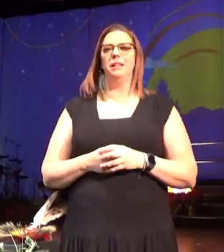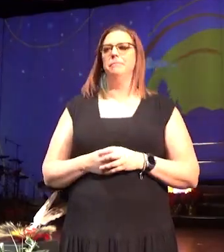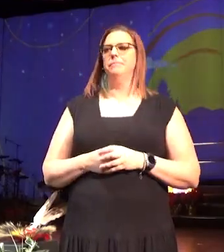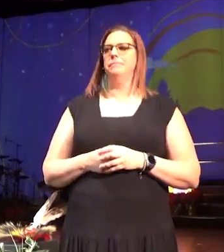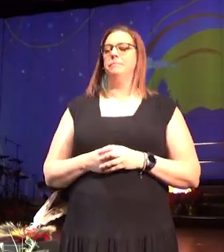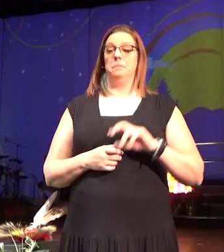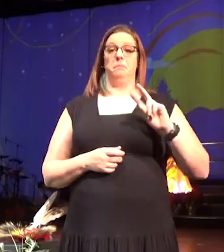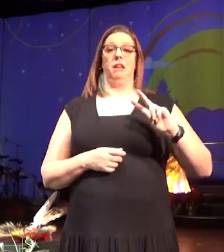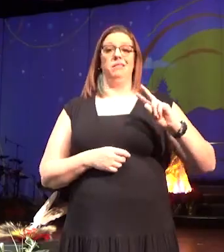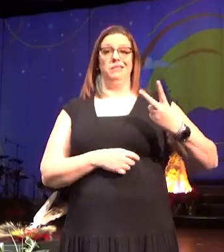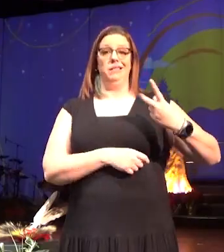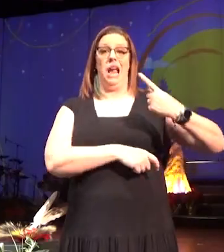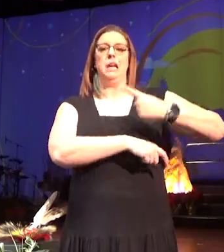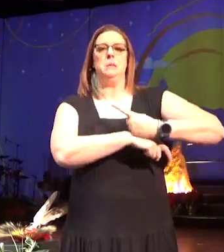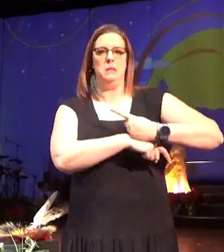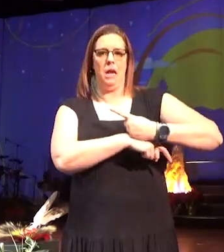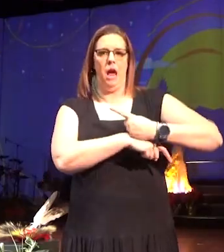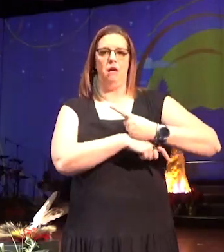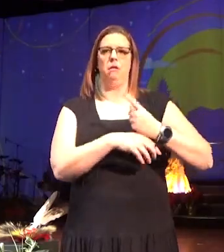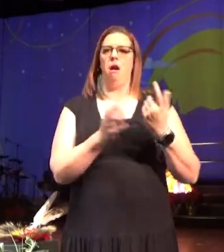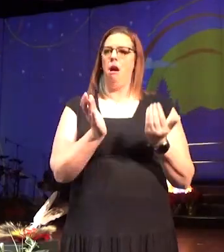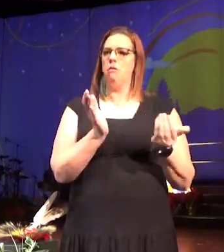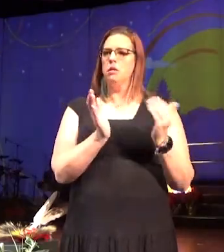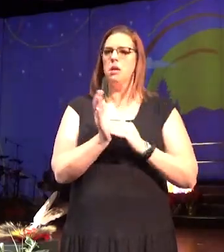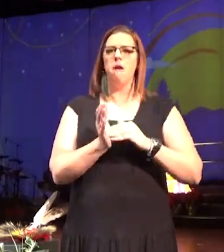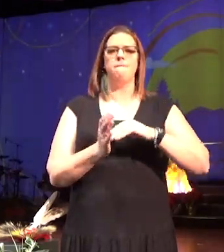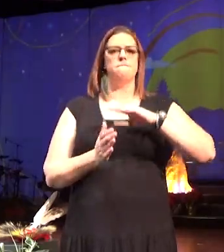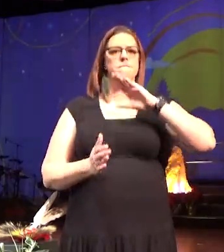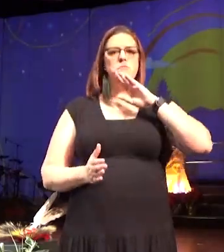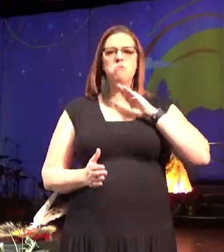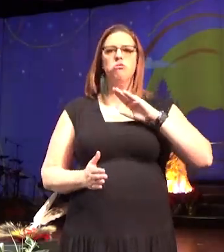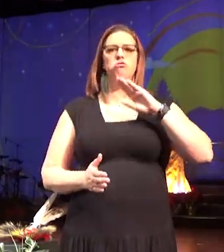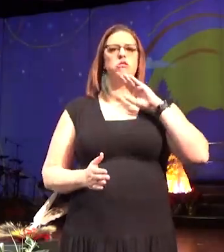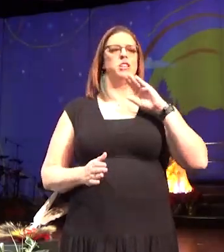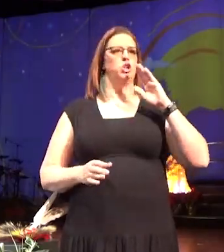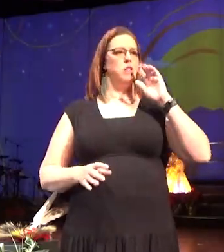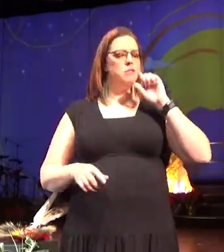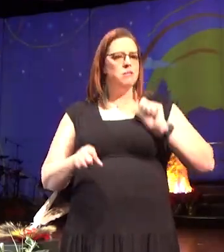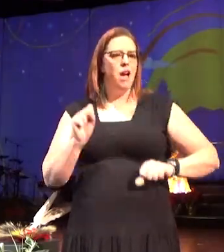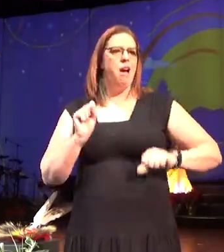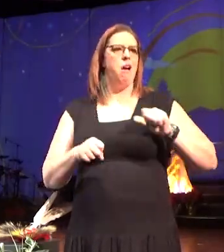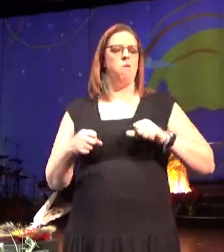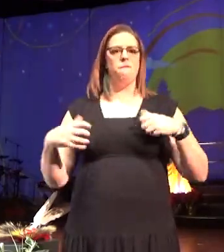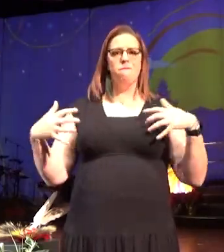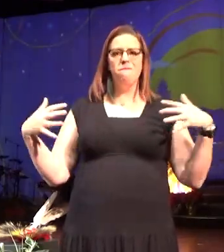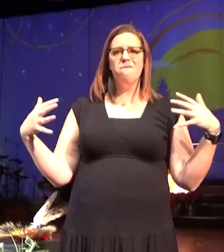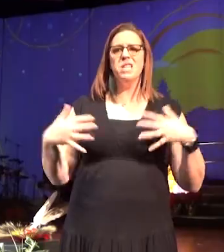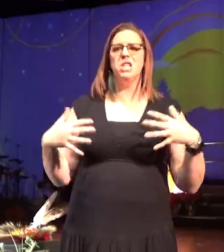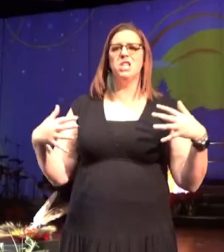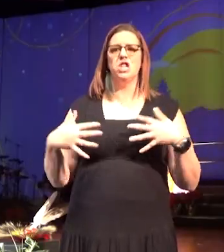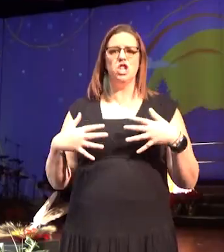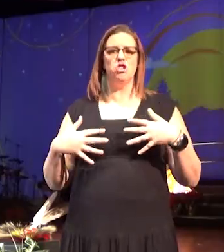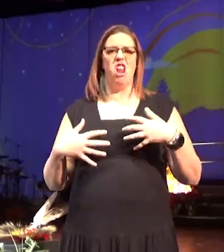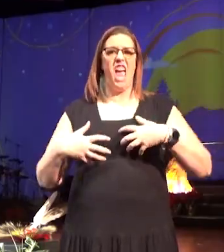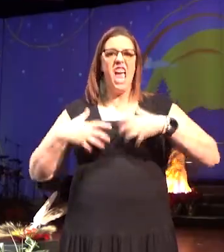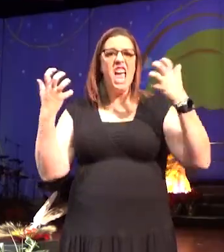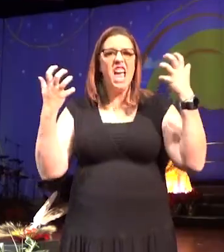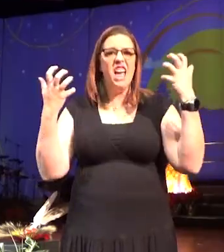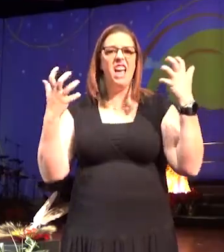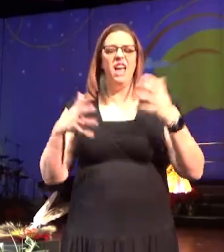And then the second day came. Again, the frustration, doubt, fear came,